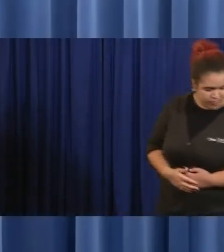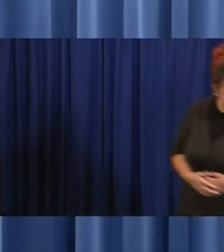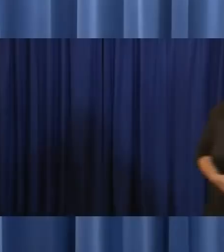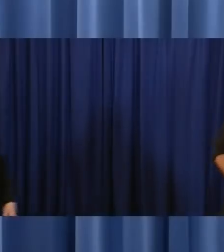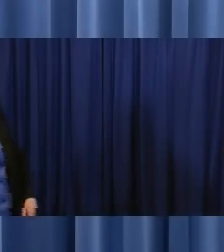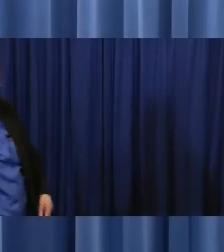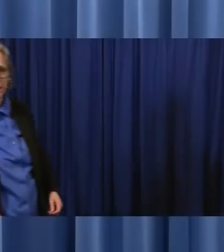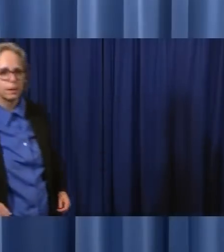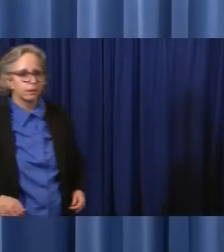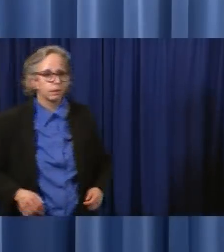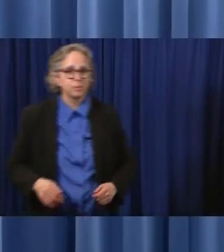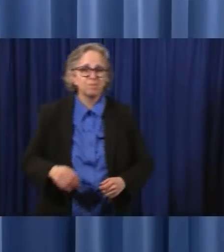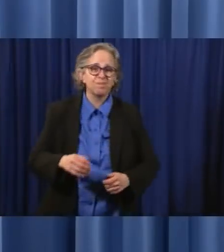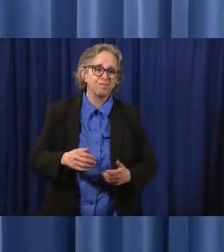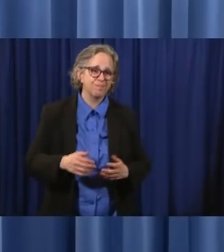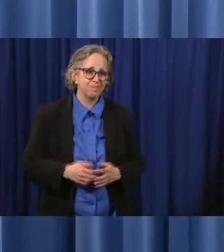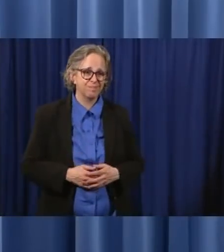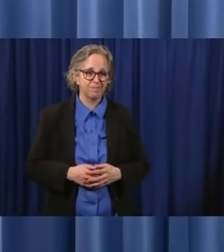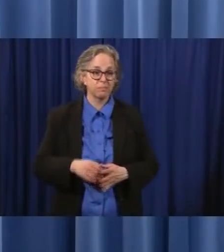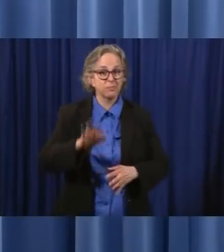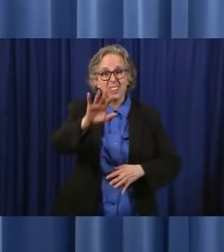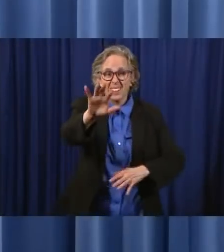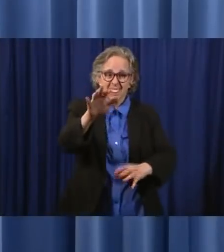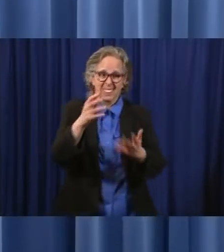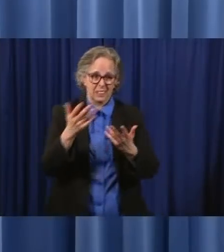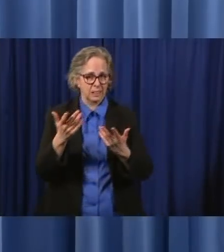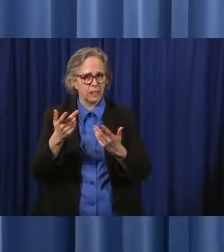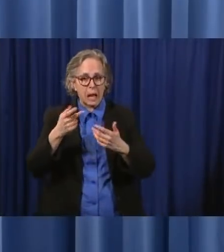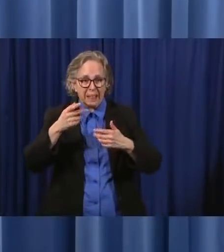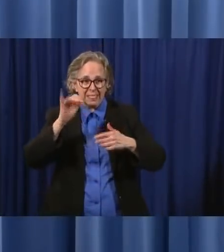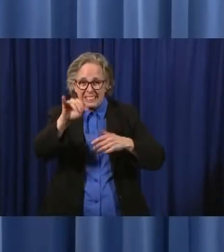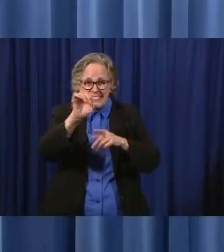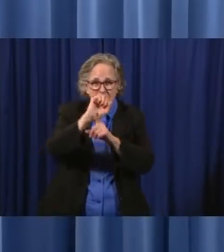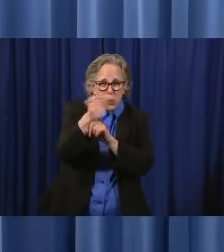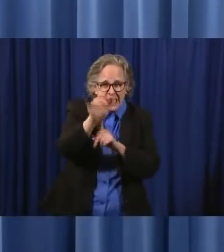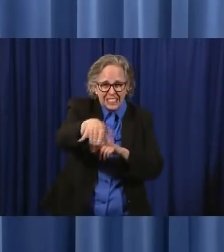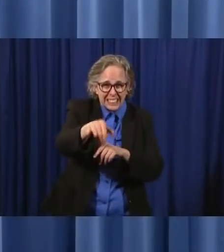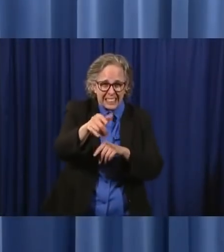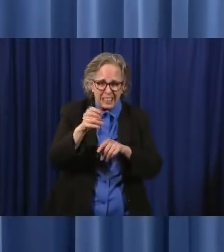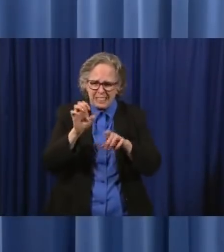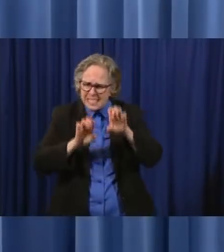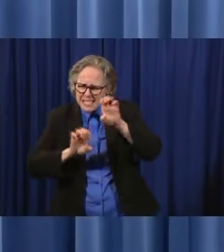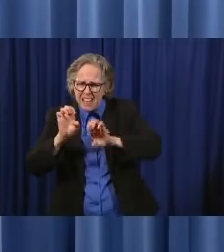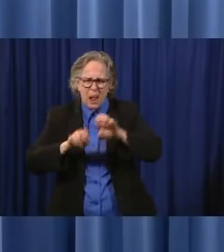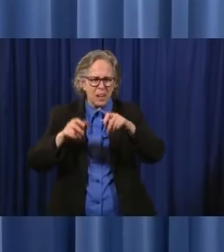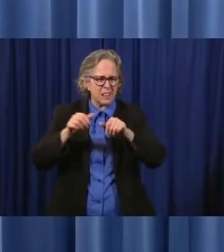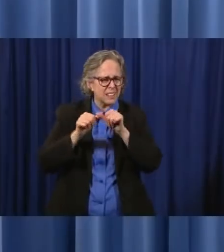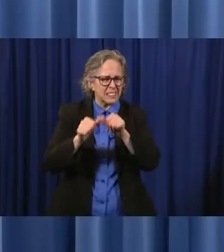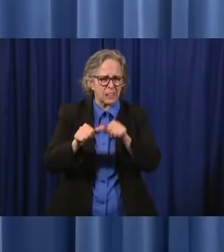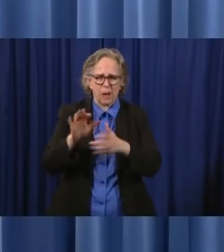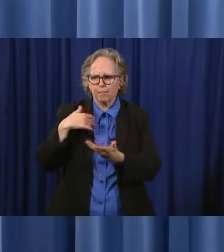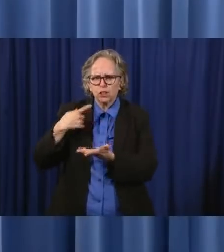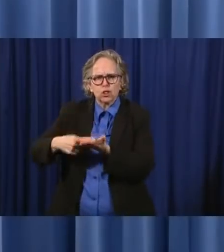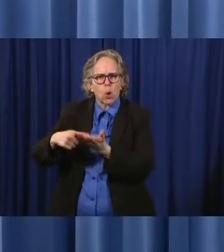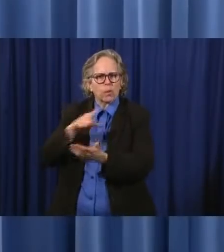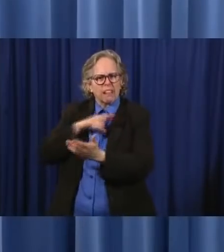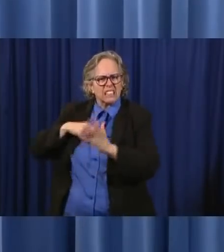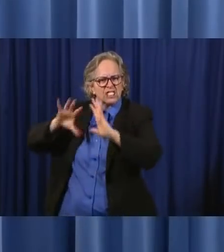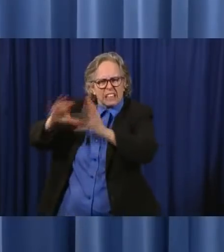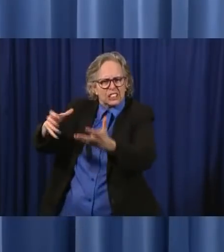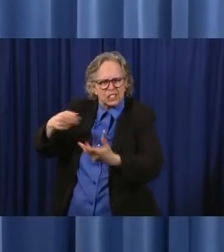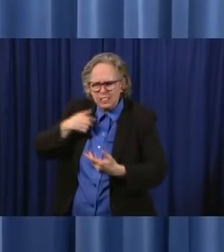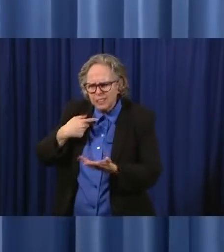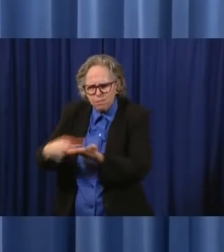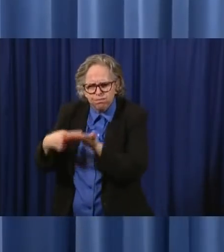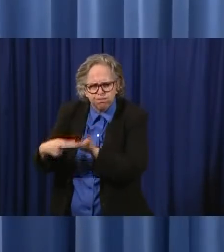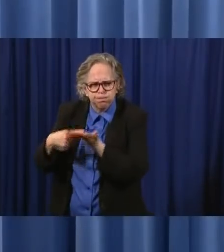Well, we continue to evaluate this. We continue to talk to the General Assembly about that. I think you got a pretty good